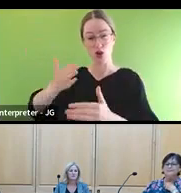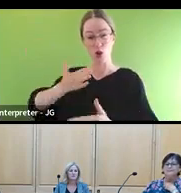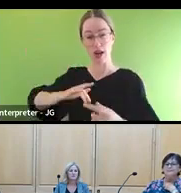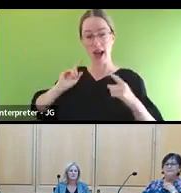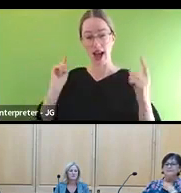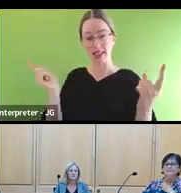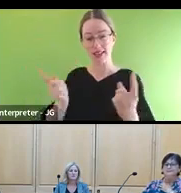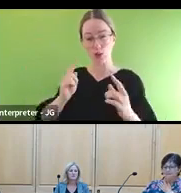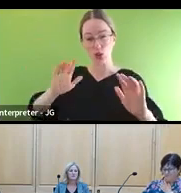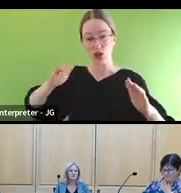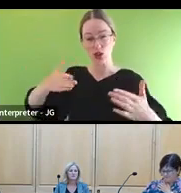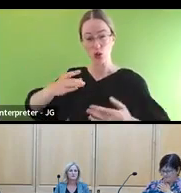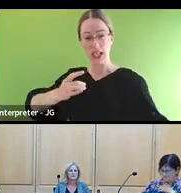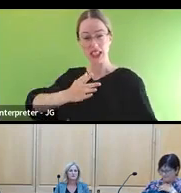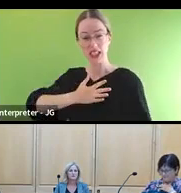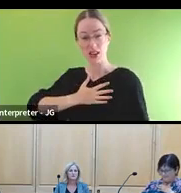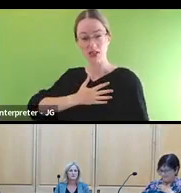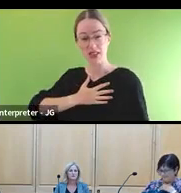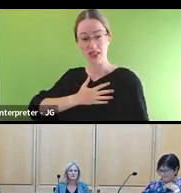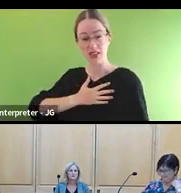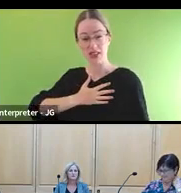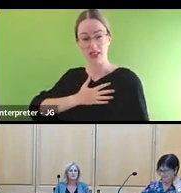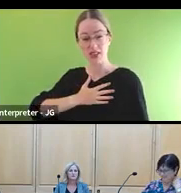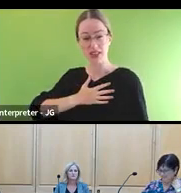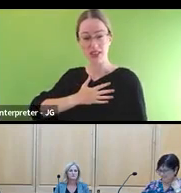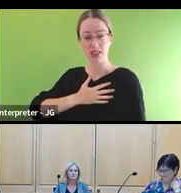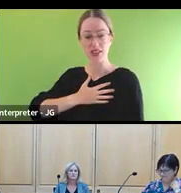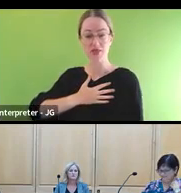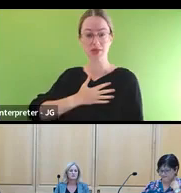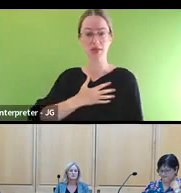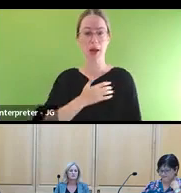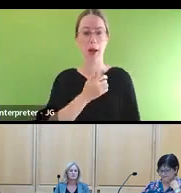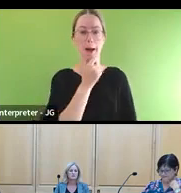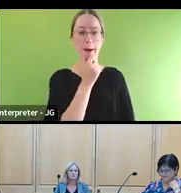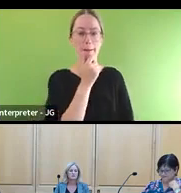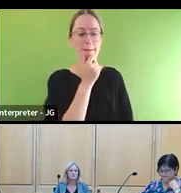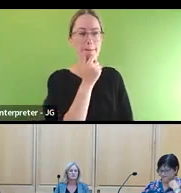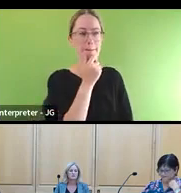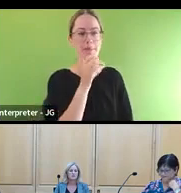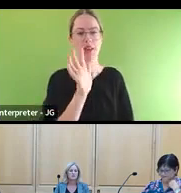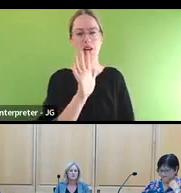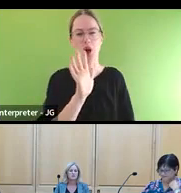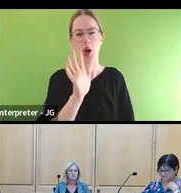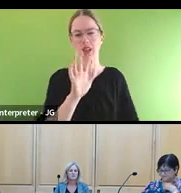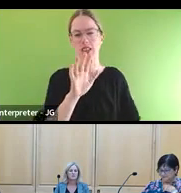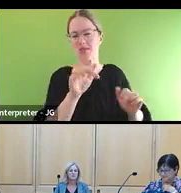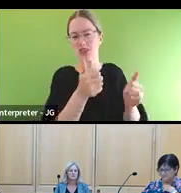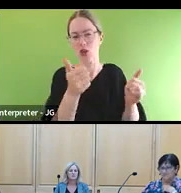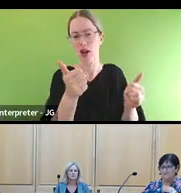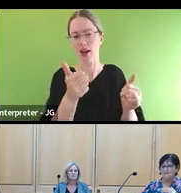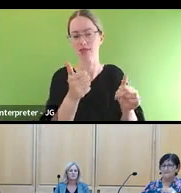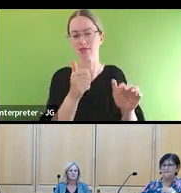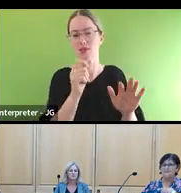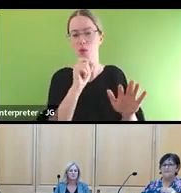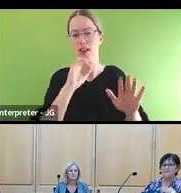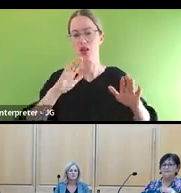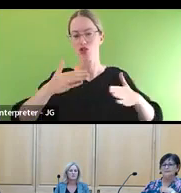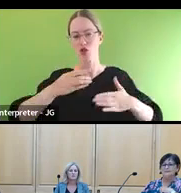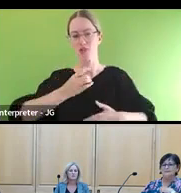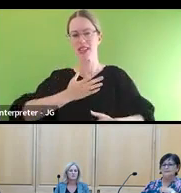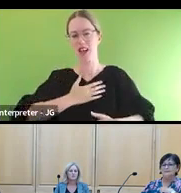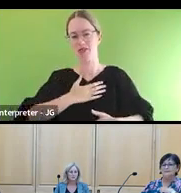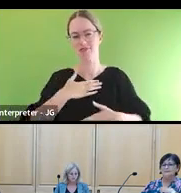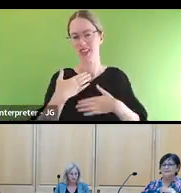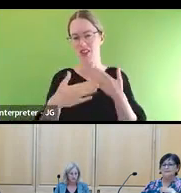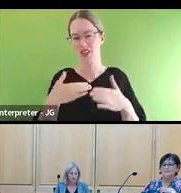to introduce ourselves? No, I'll introduce myself and we'll kind of go